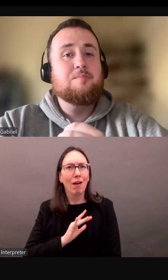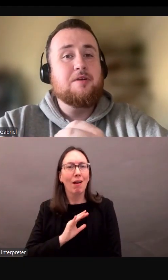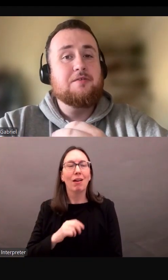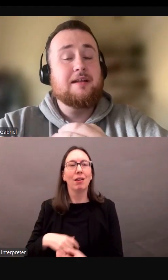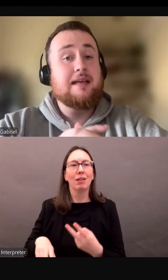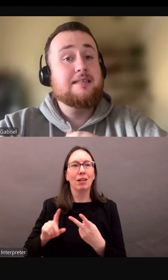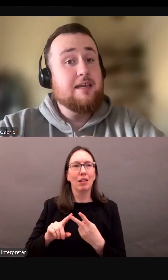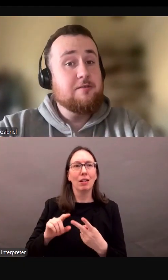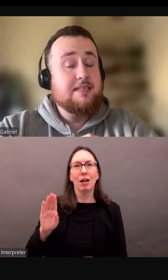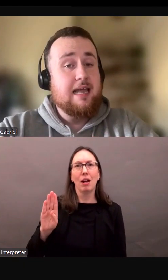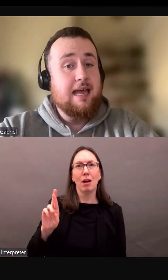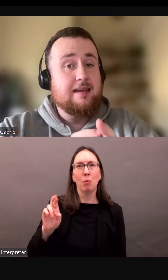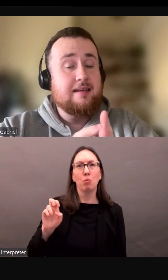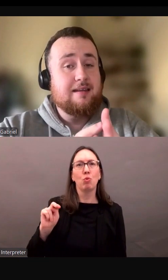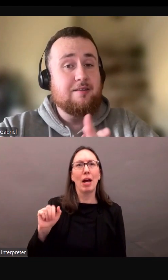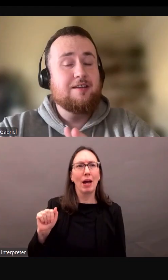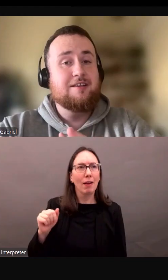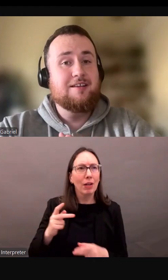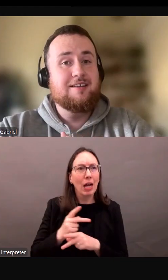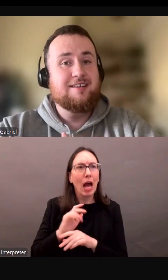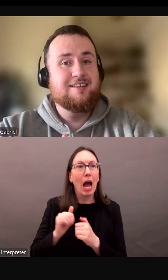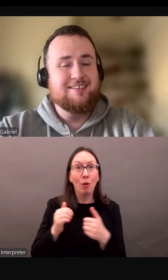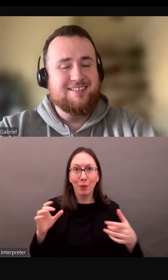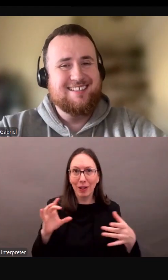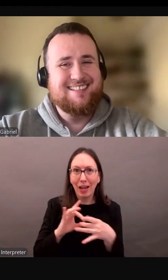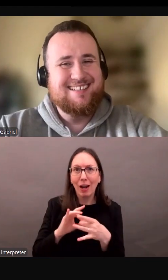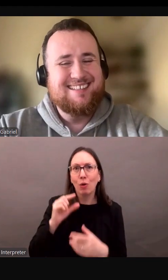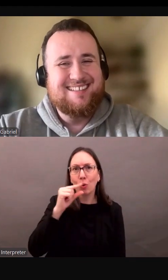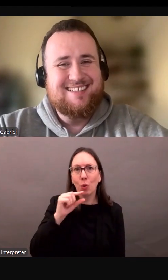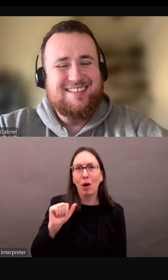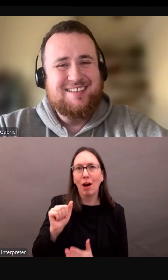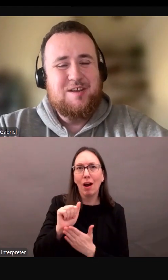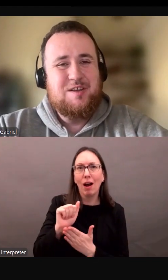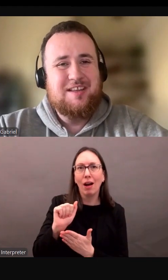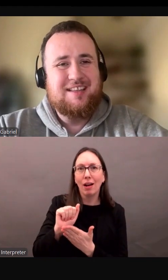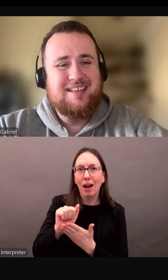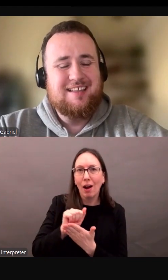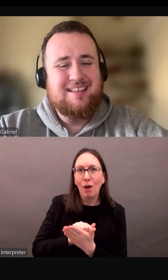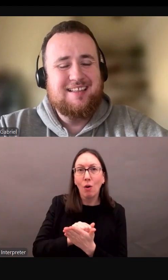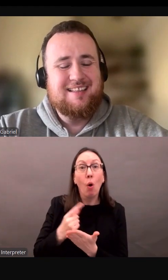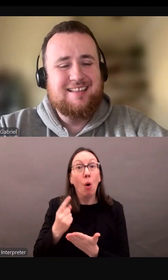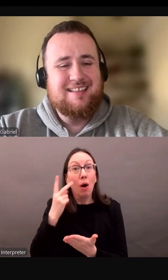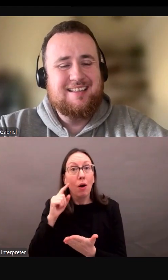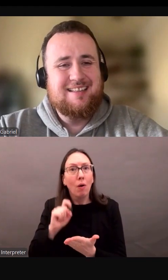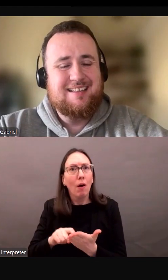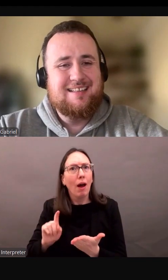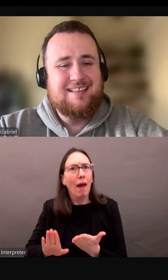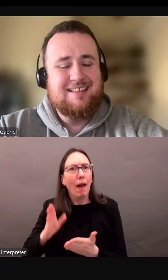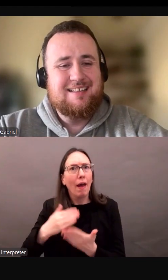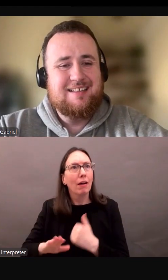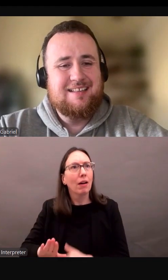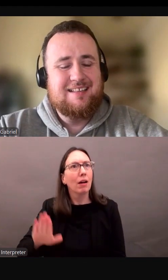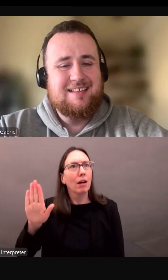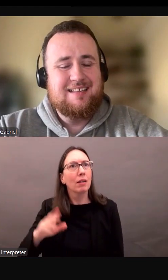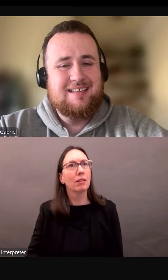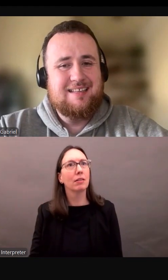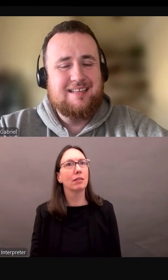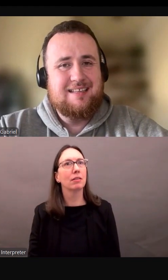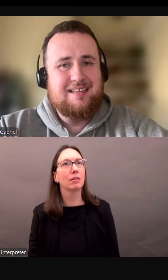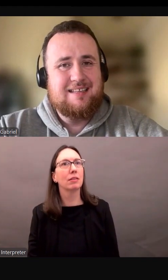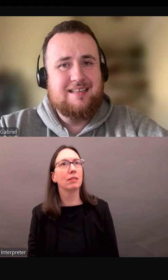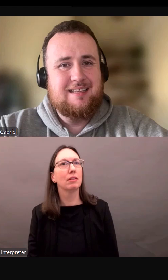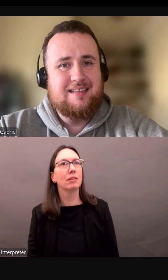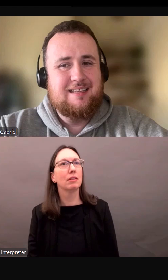Oh, perfect. I see a raised oh, hand. we have a hand. We have a Oh. hand. Hi, I was wondering,